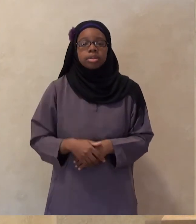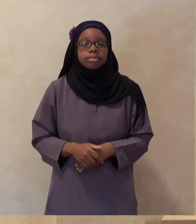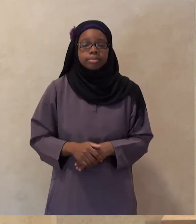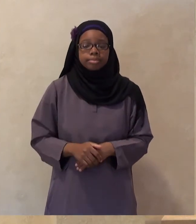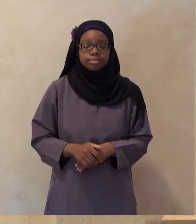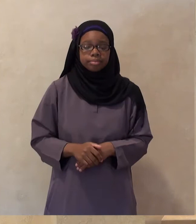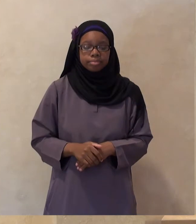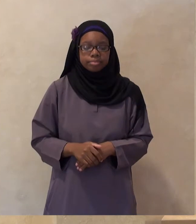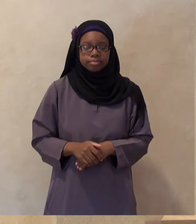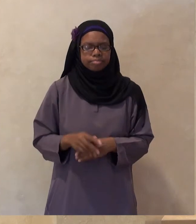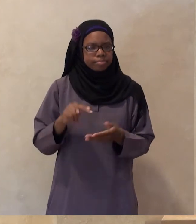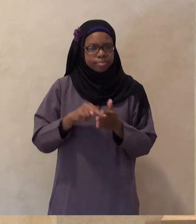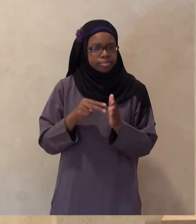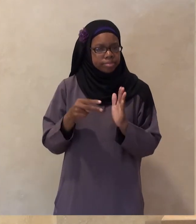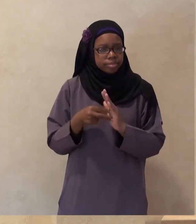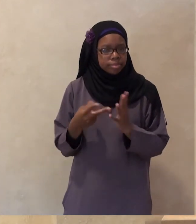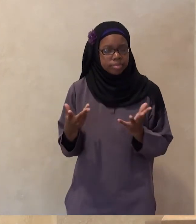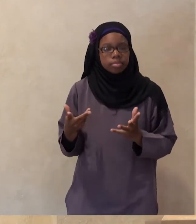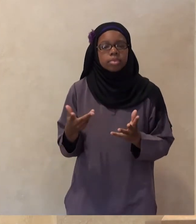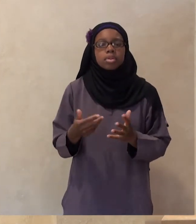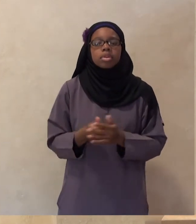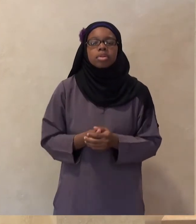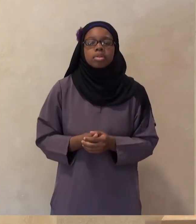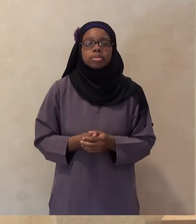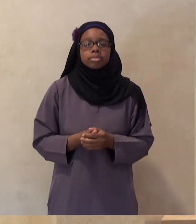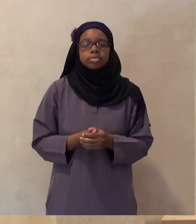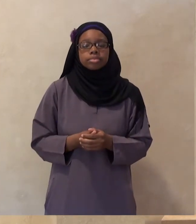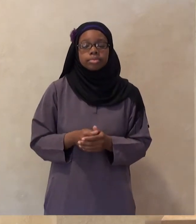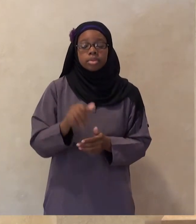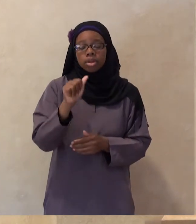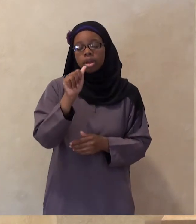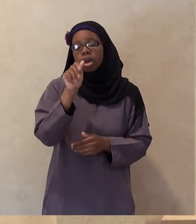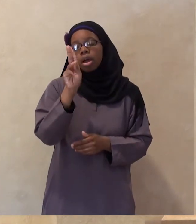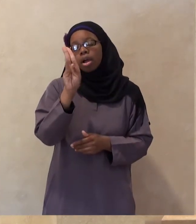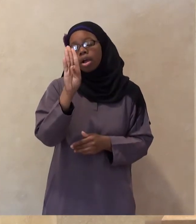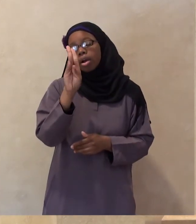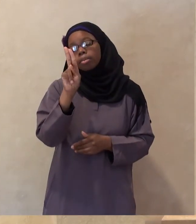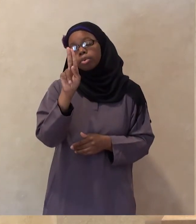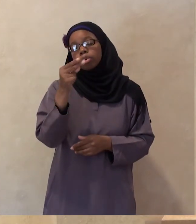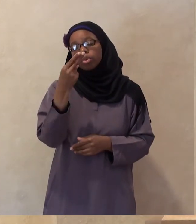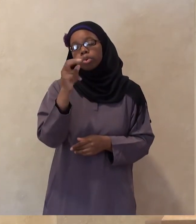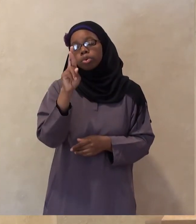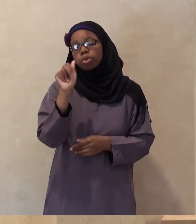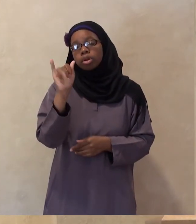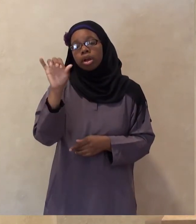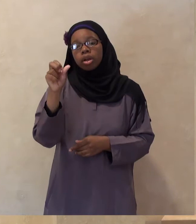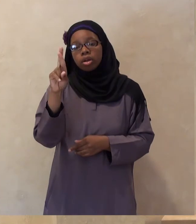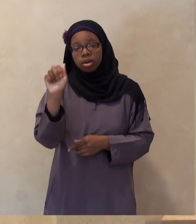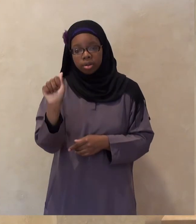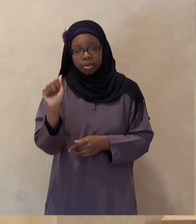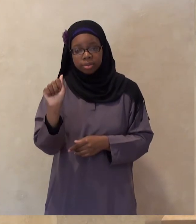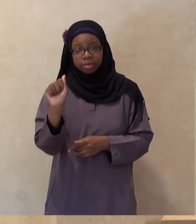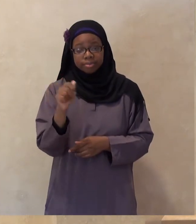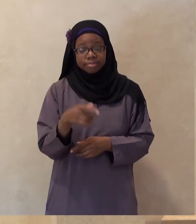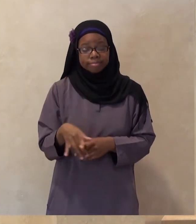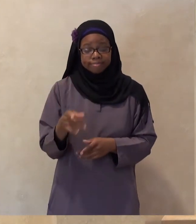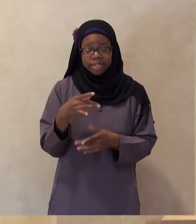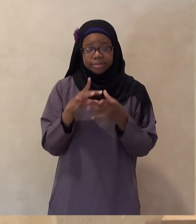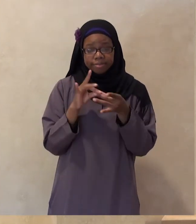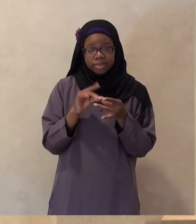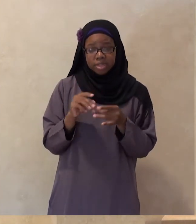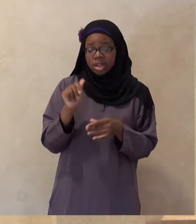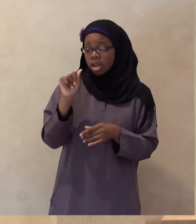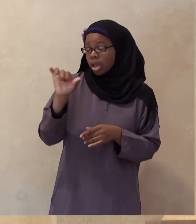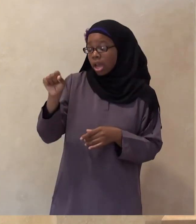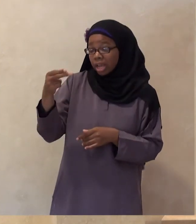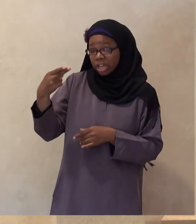The meaning of this hadith is Abu Hurairah radiallahu ta'ala narrates that Aisha Siddiqa radiallahu ta'ala anha